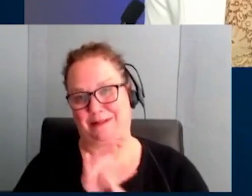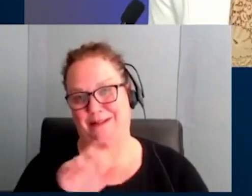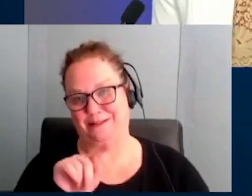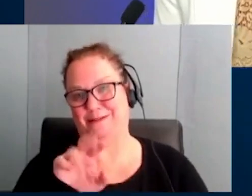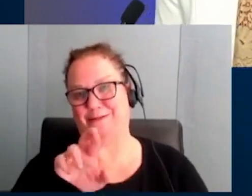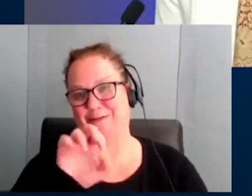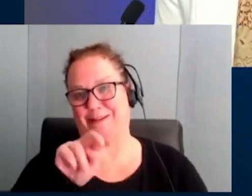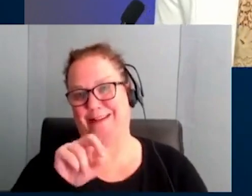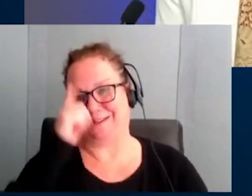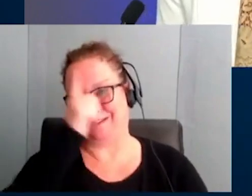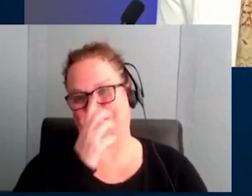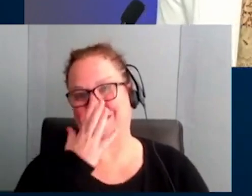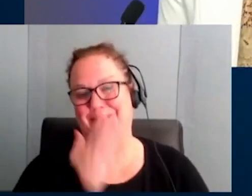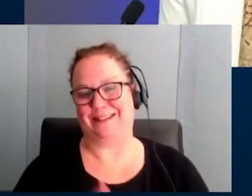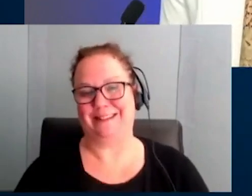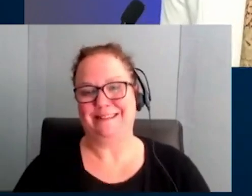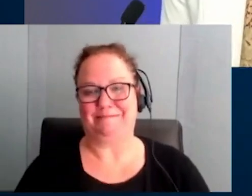good.